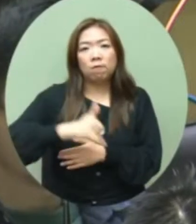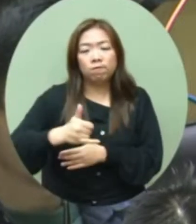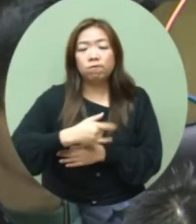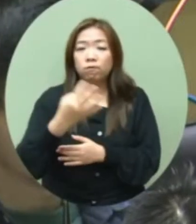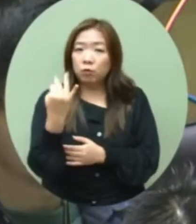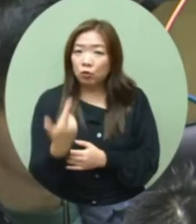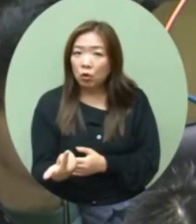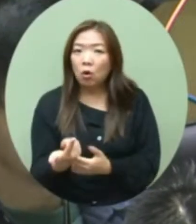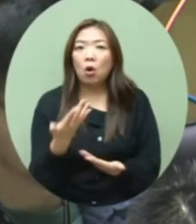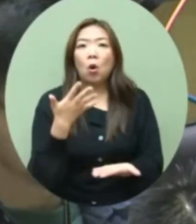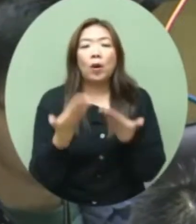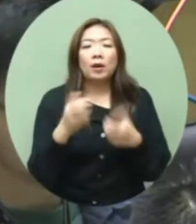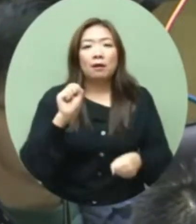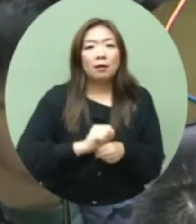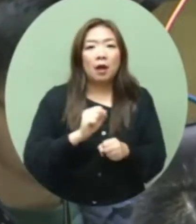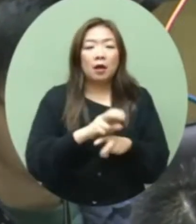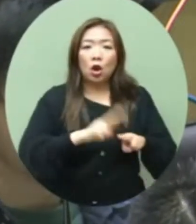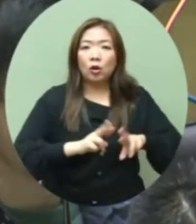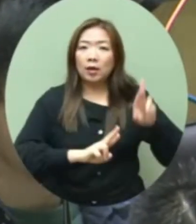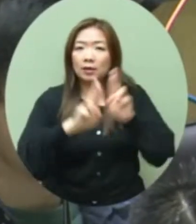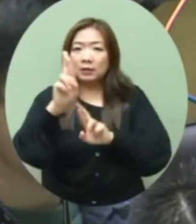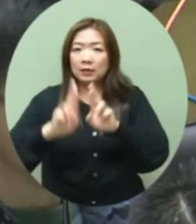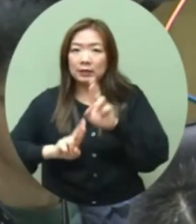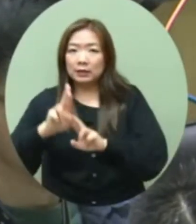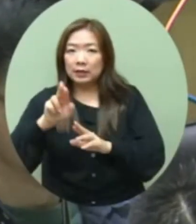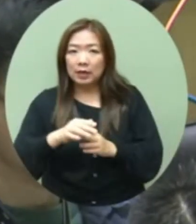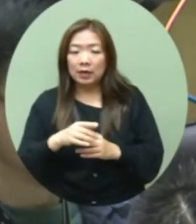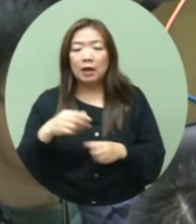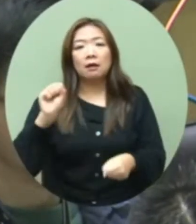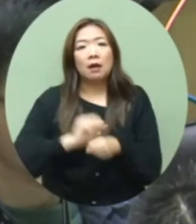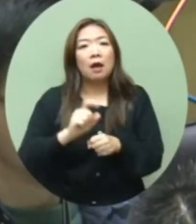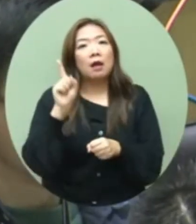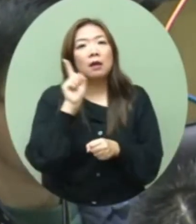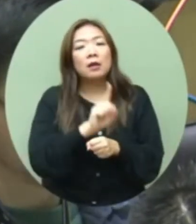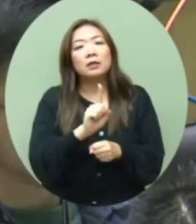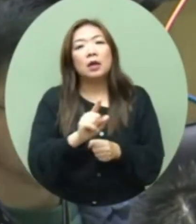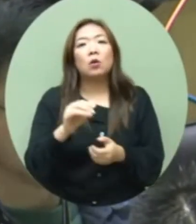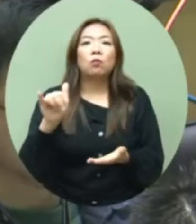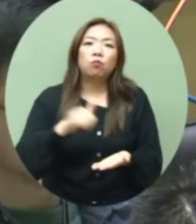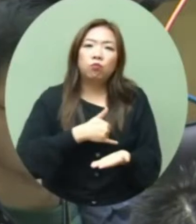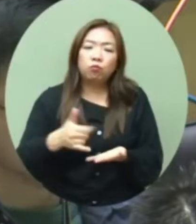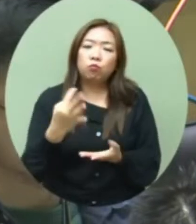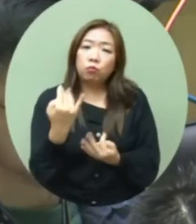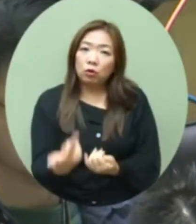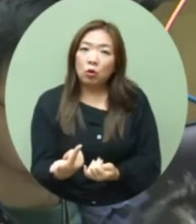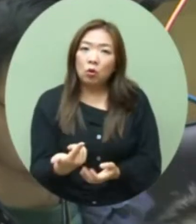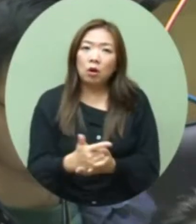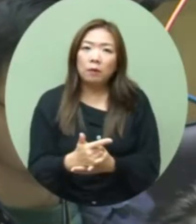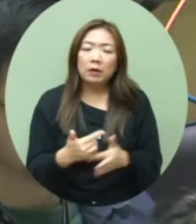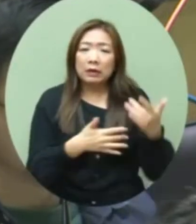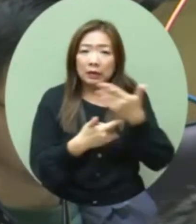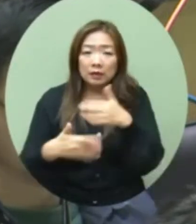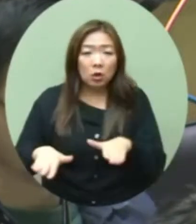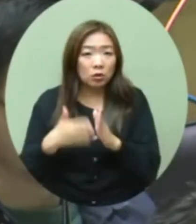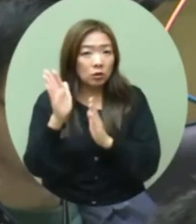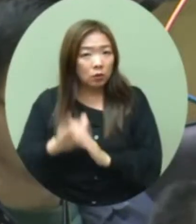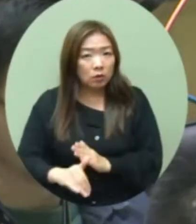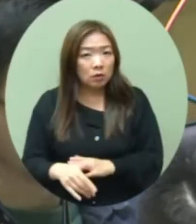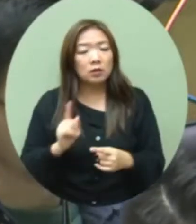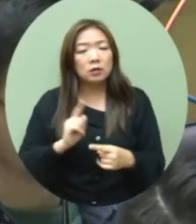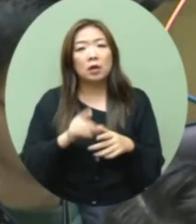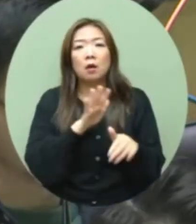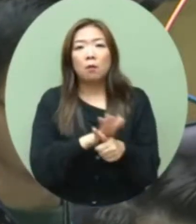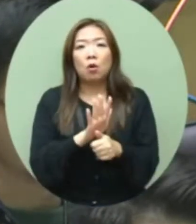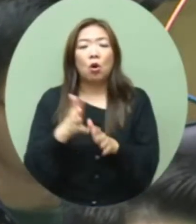people from Shenzhen and also more mainland cities to be covered by the weekly visit visas. When can we see these measures in place